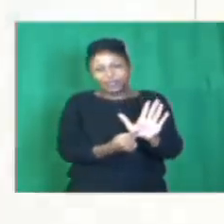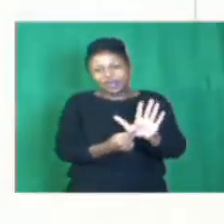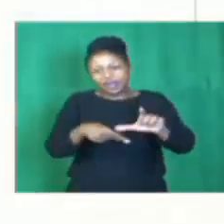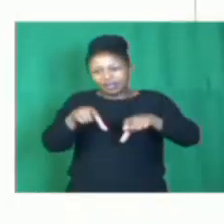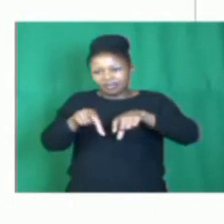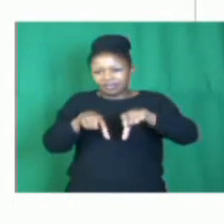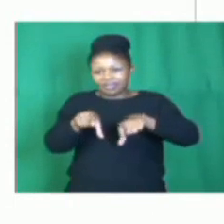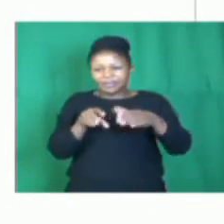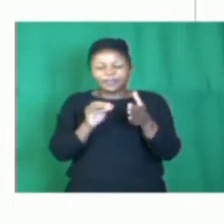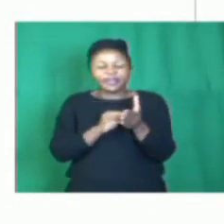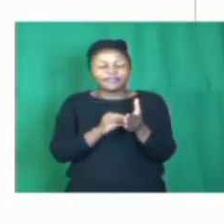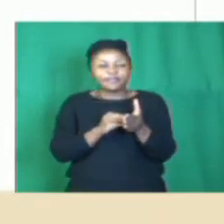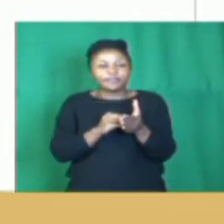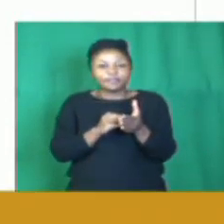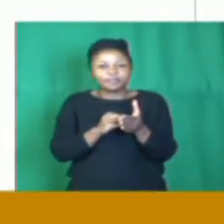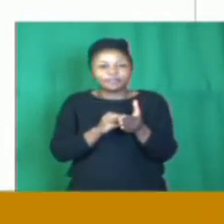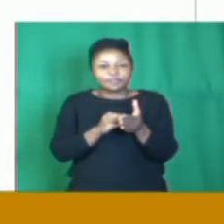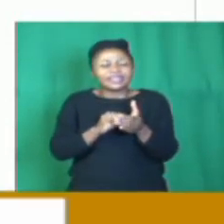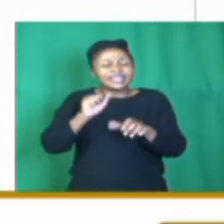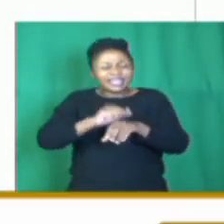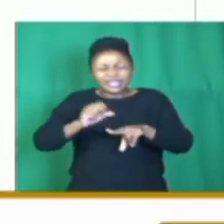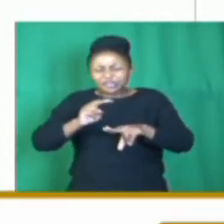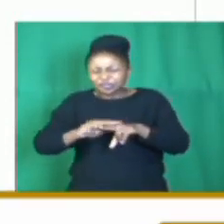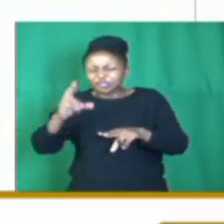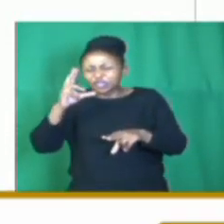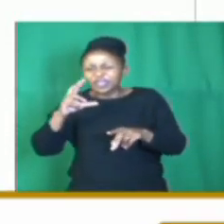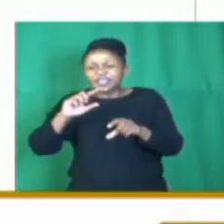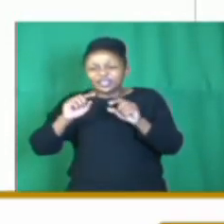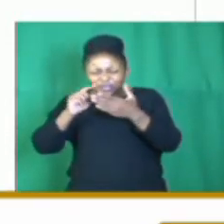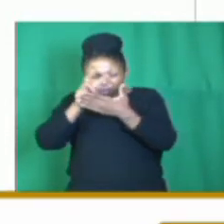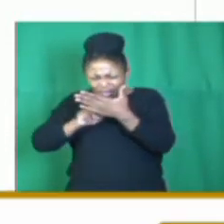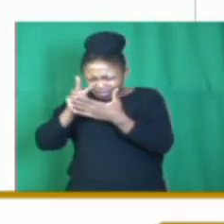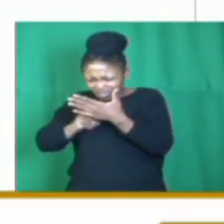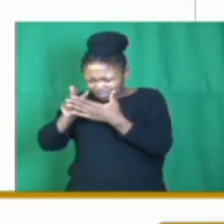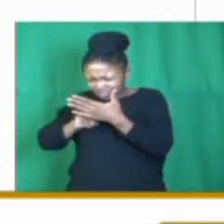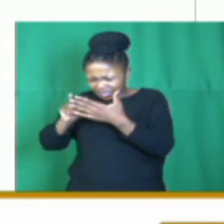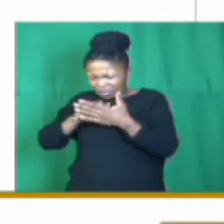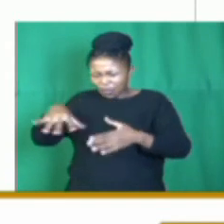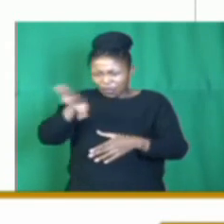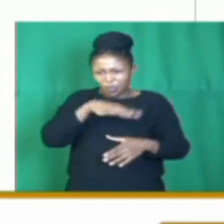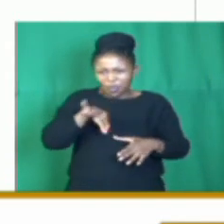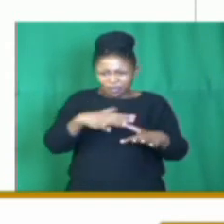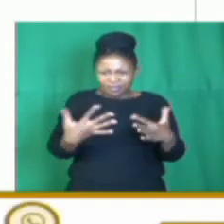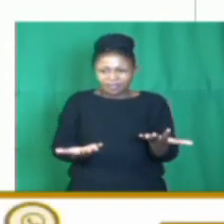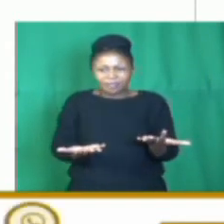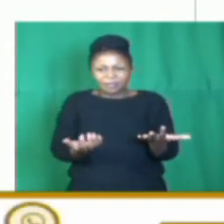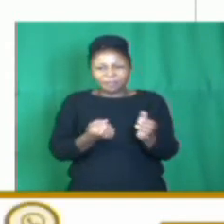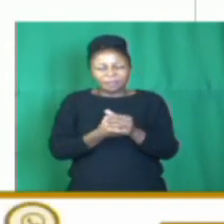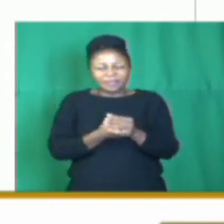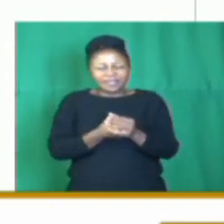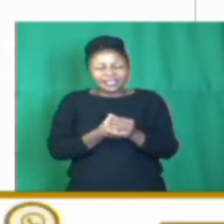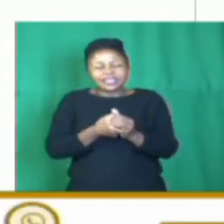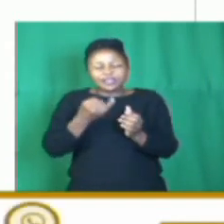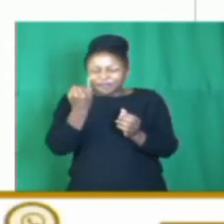earlier on. We are not going to exhaust all of them probably today, because there are a whole lot of them. Let us look at